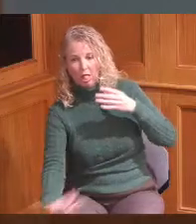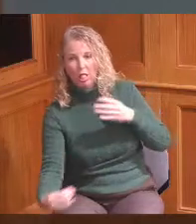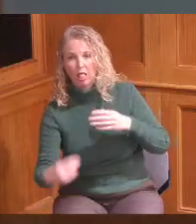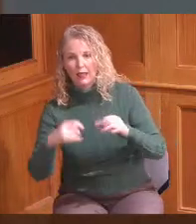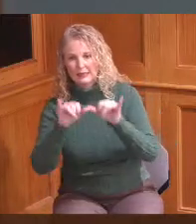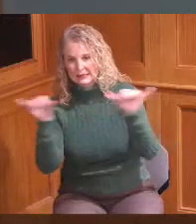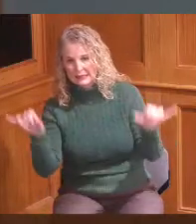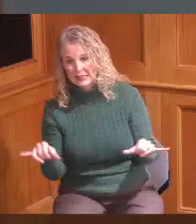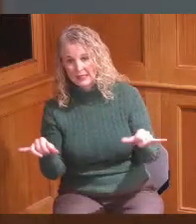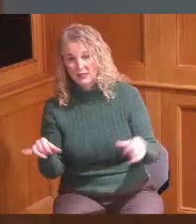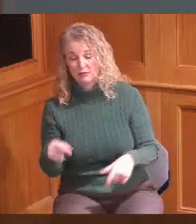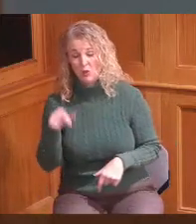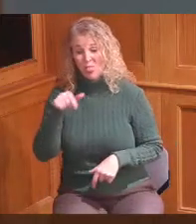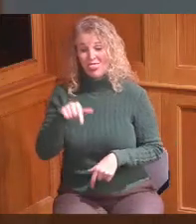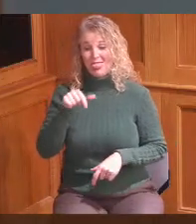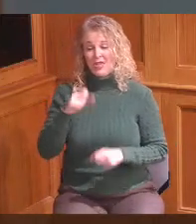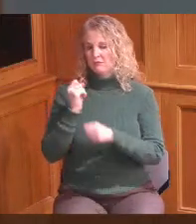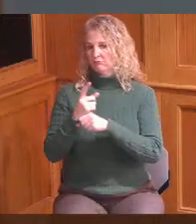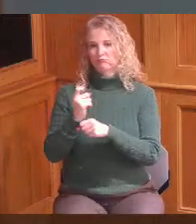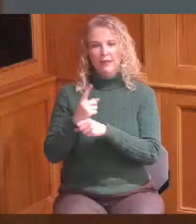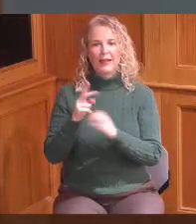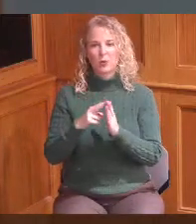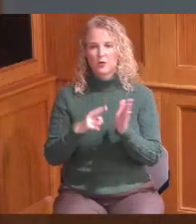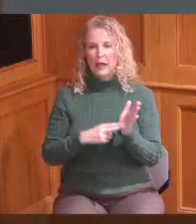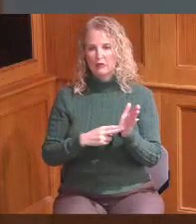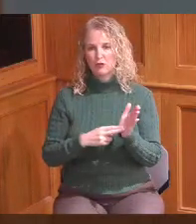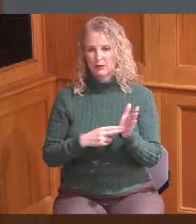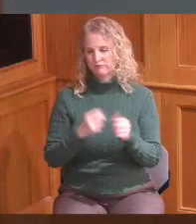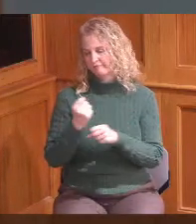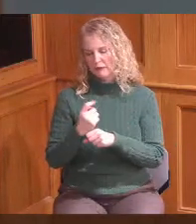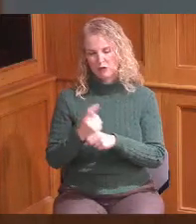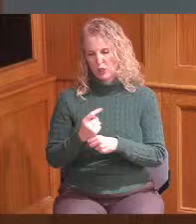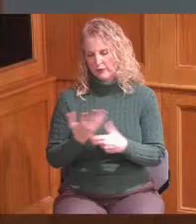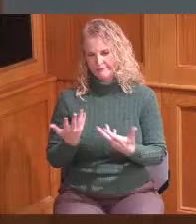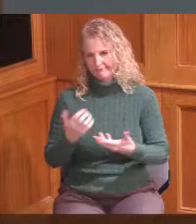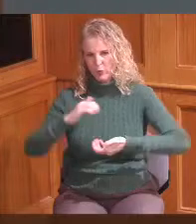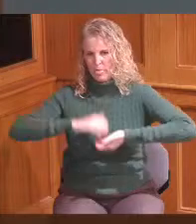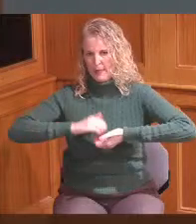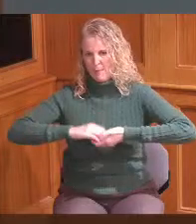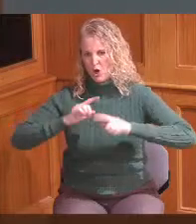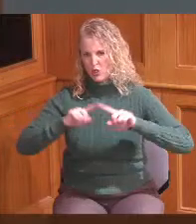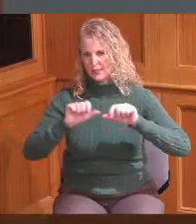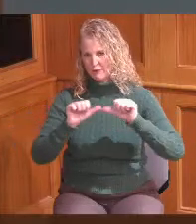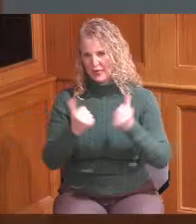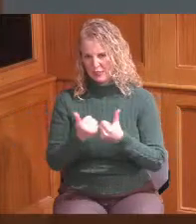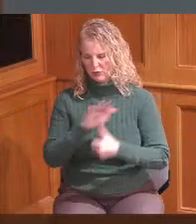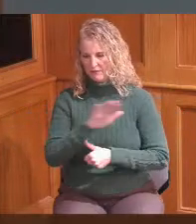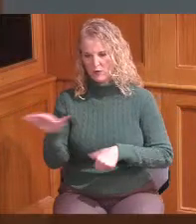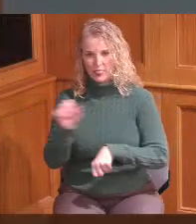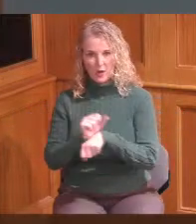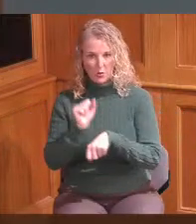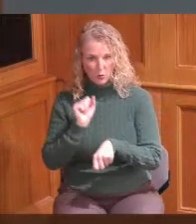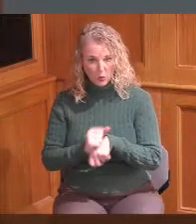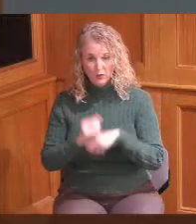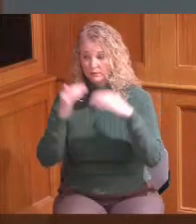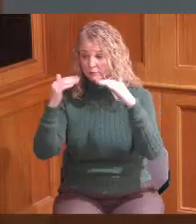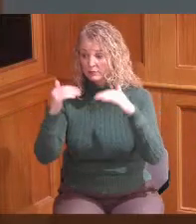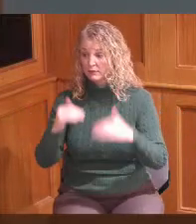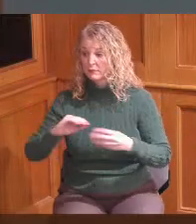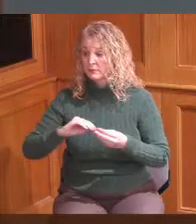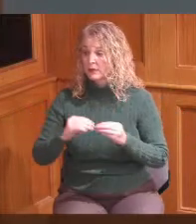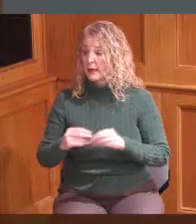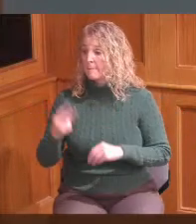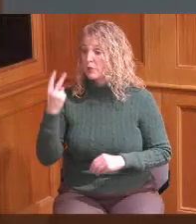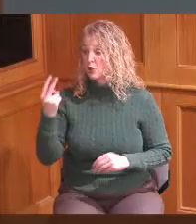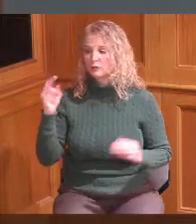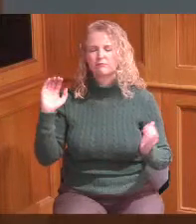this is an annual contract that we renew with that partner agency for their services. Item number 2 is a